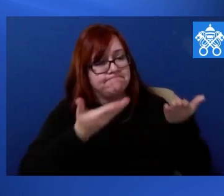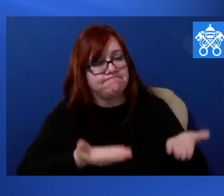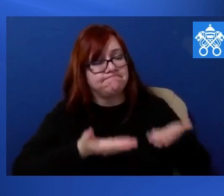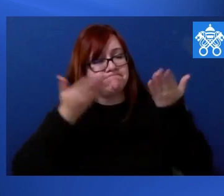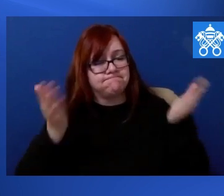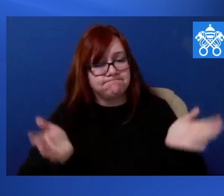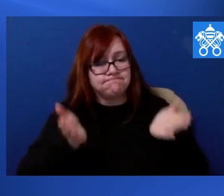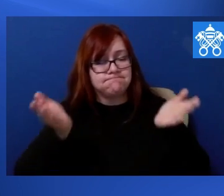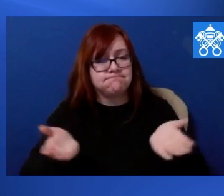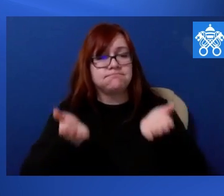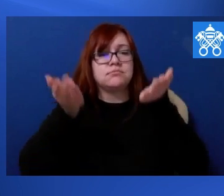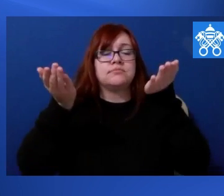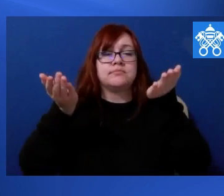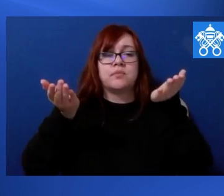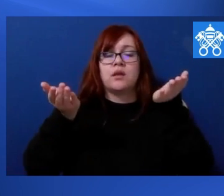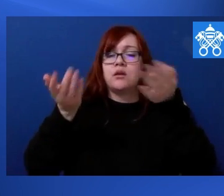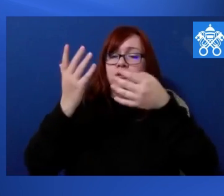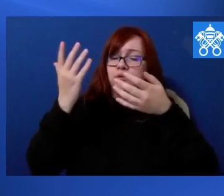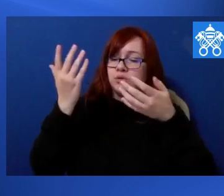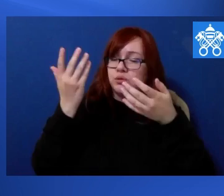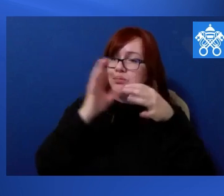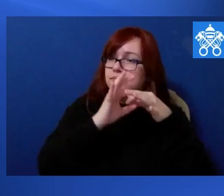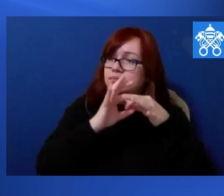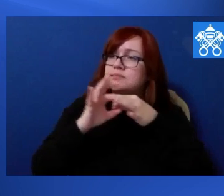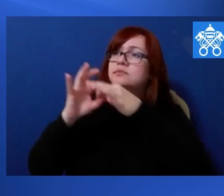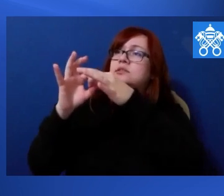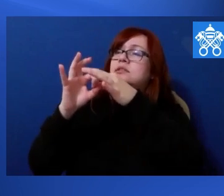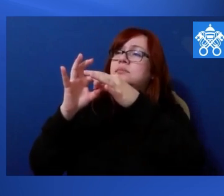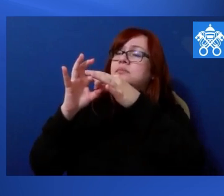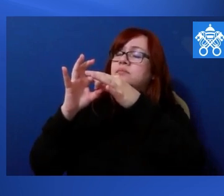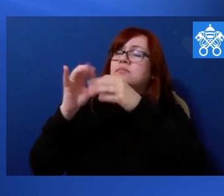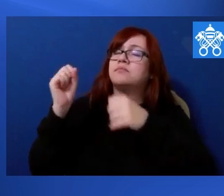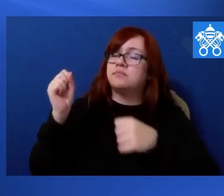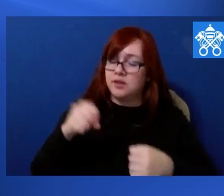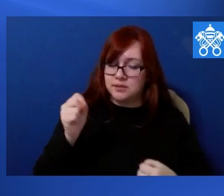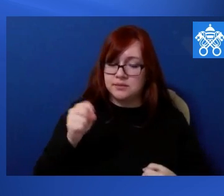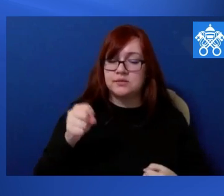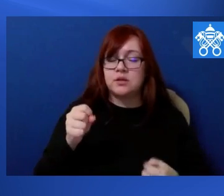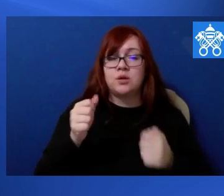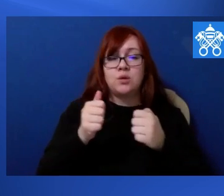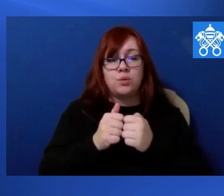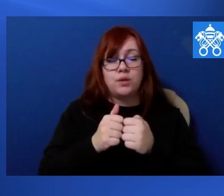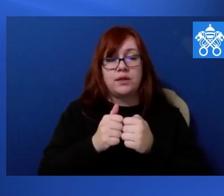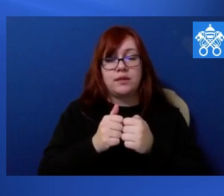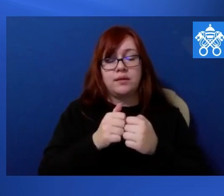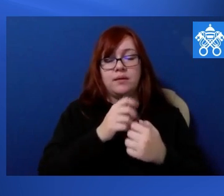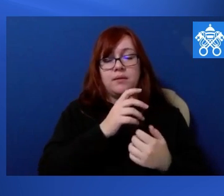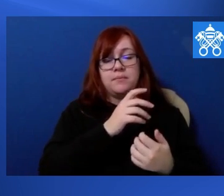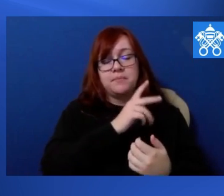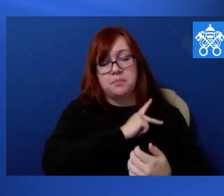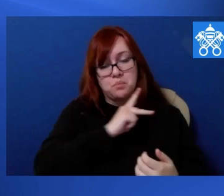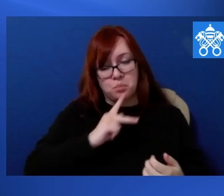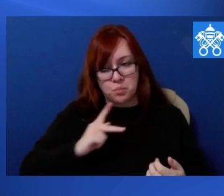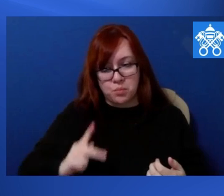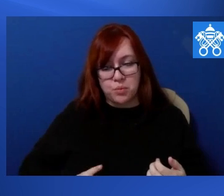poor, to set him in the company of princes, yes, with the princes of his